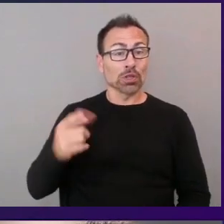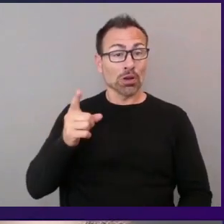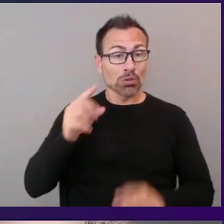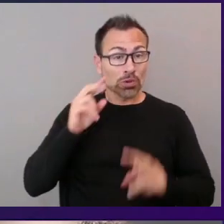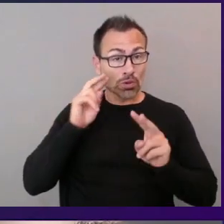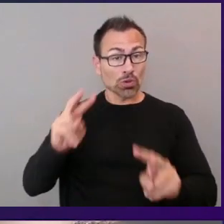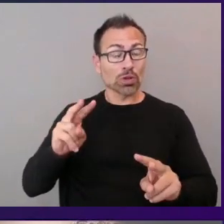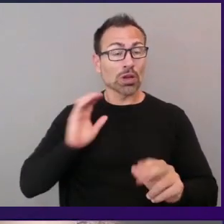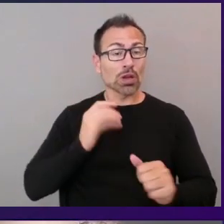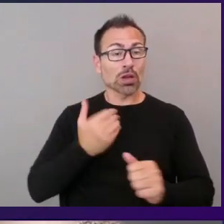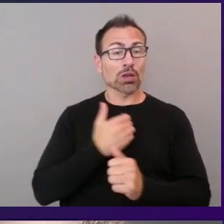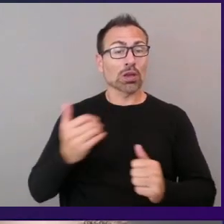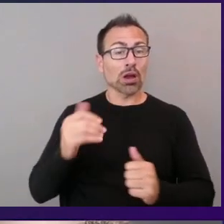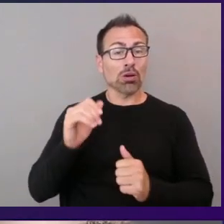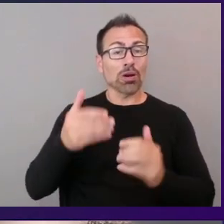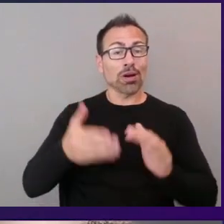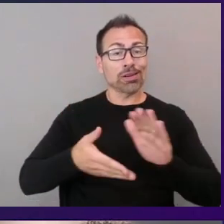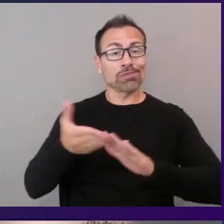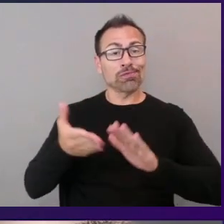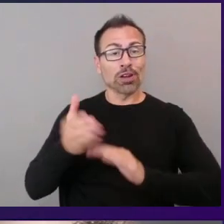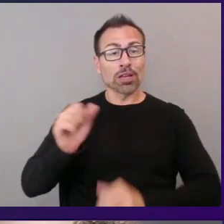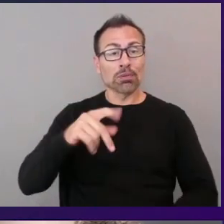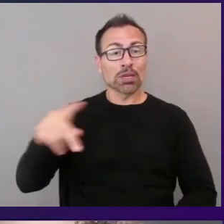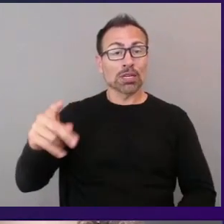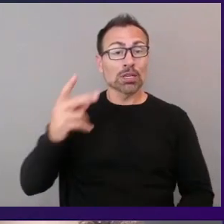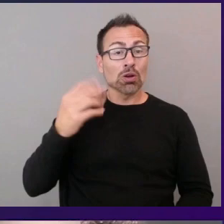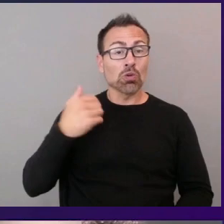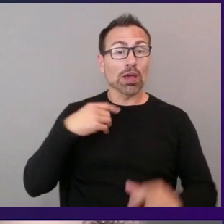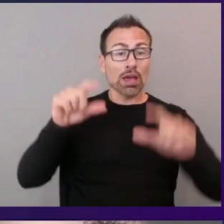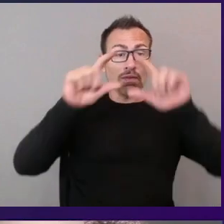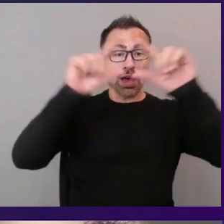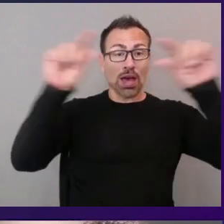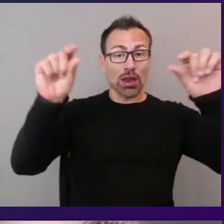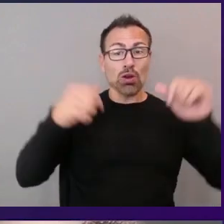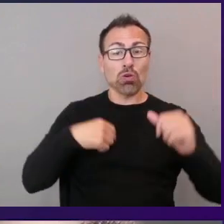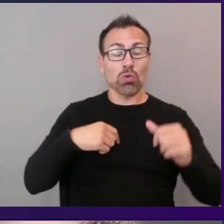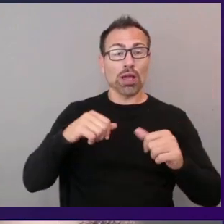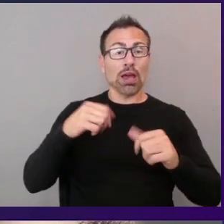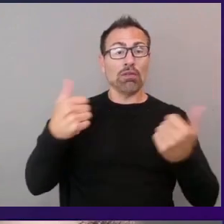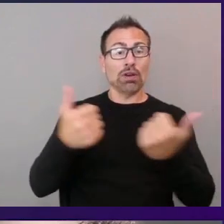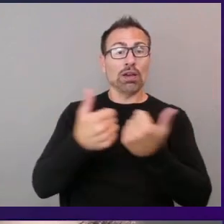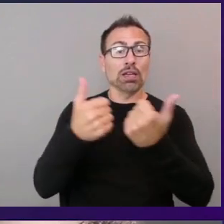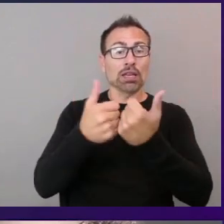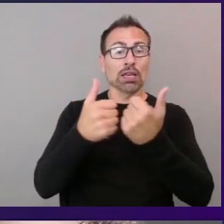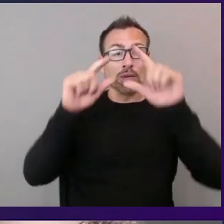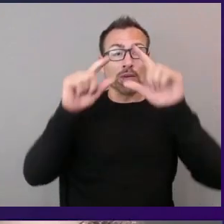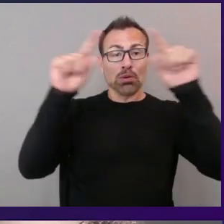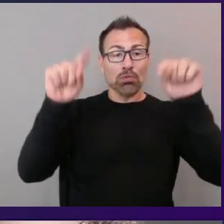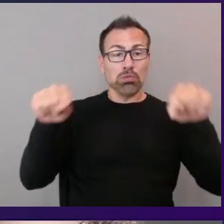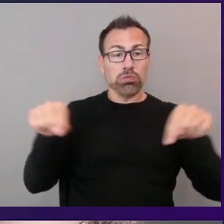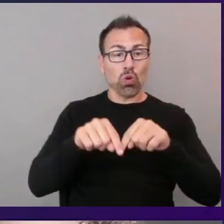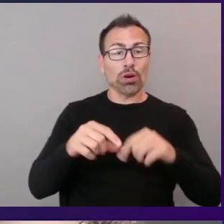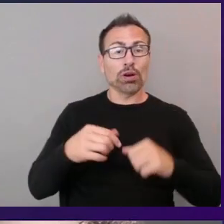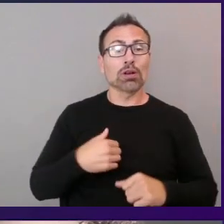header, and also we have a game board, and if we hit boxes, we have X's and O's.